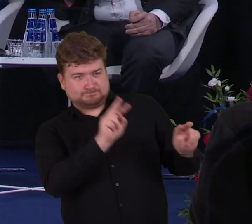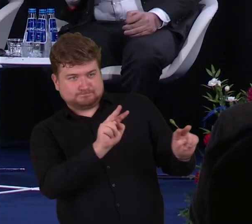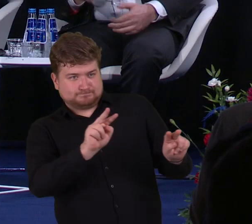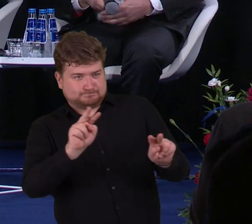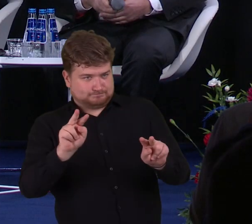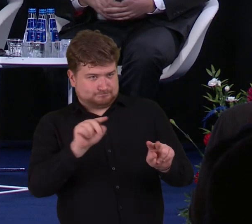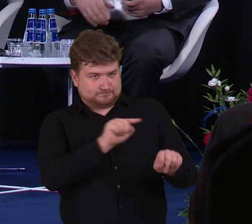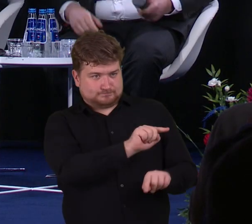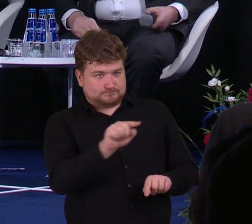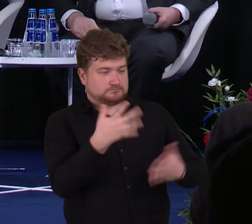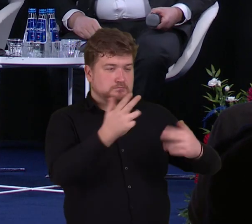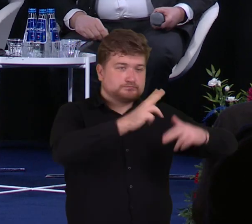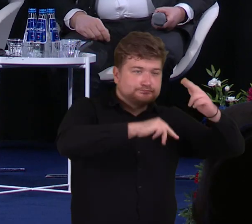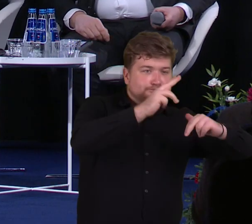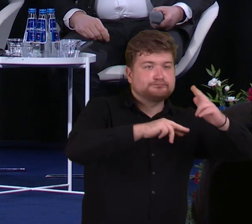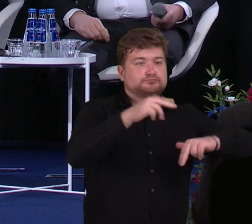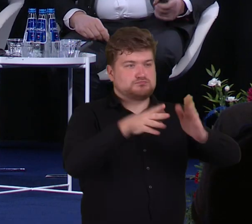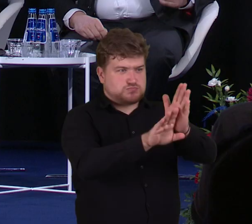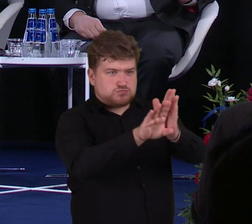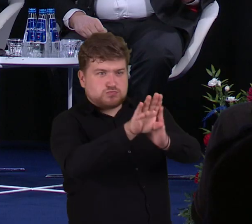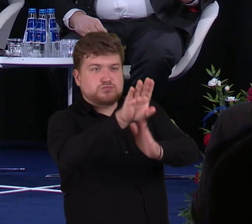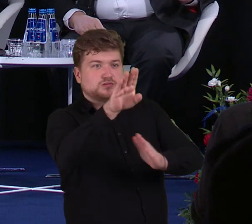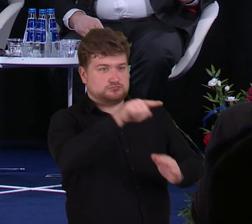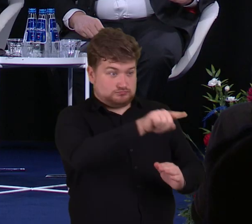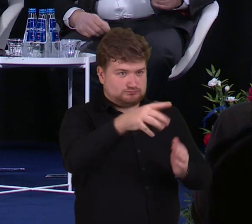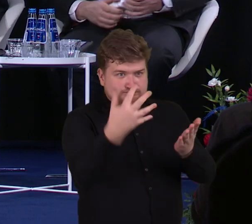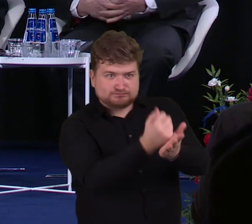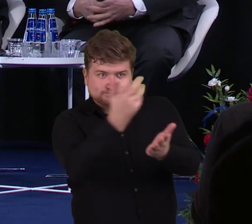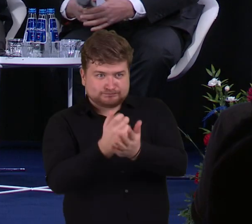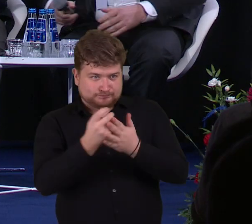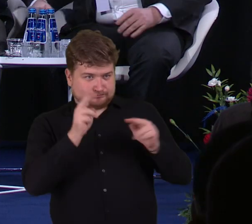from European Commission perspective to the national one. Agnès,